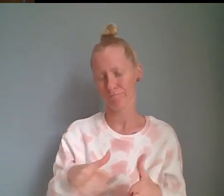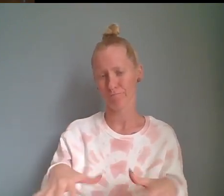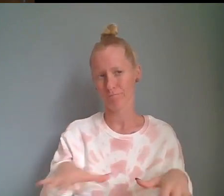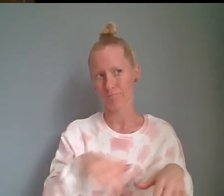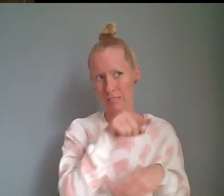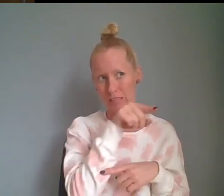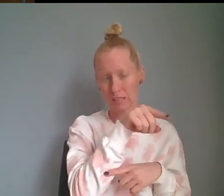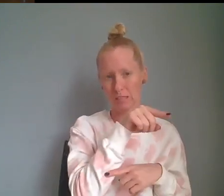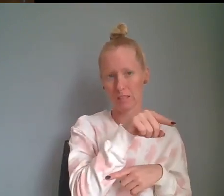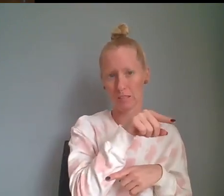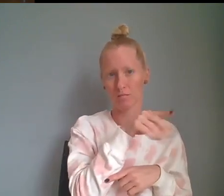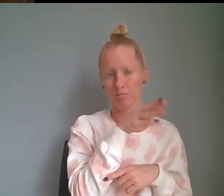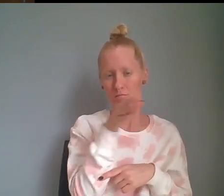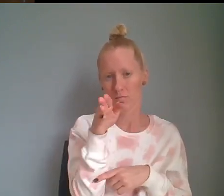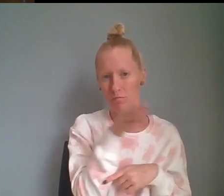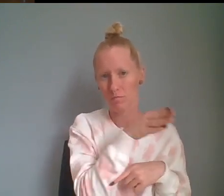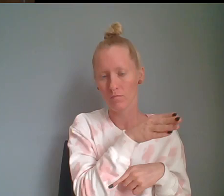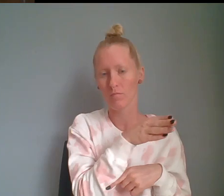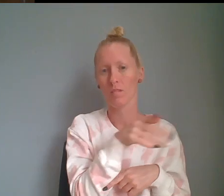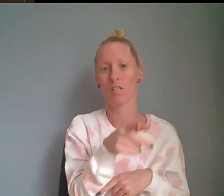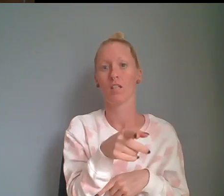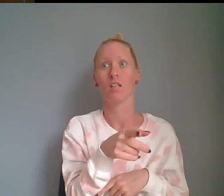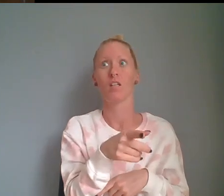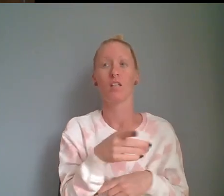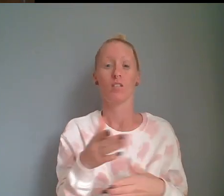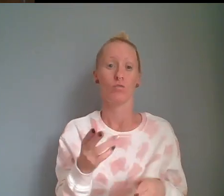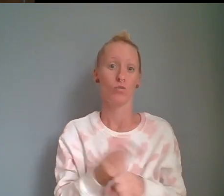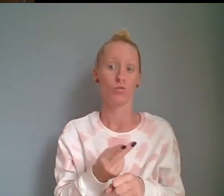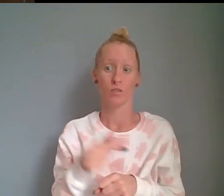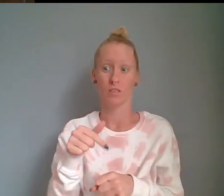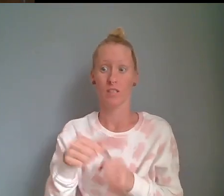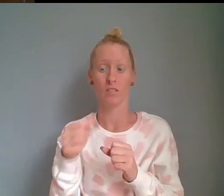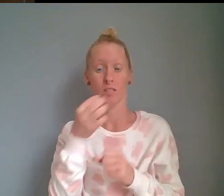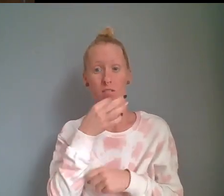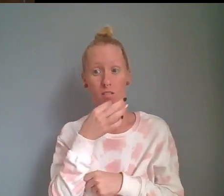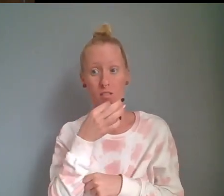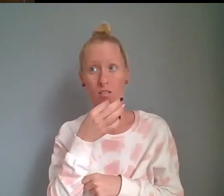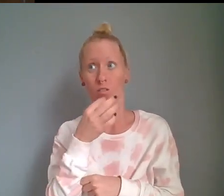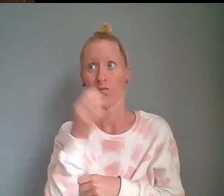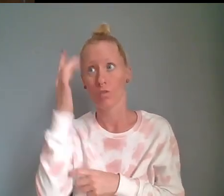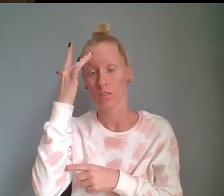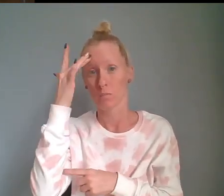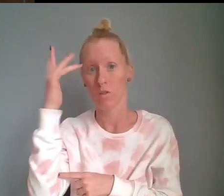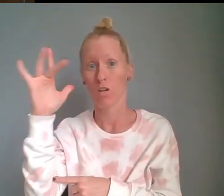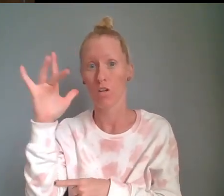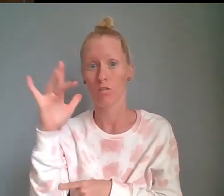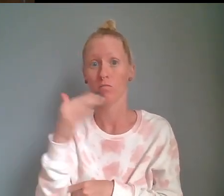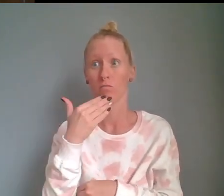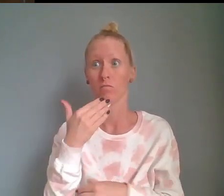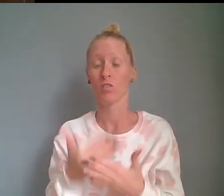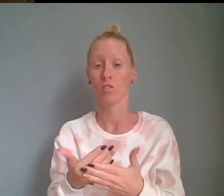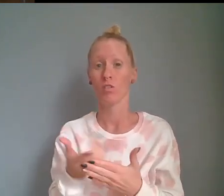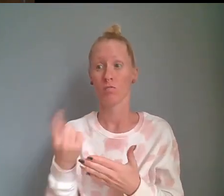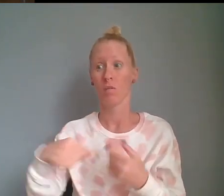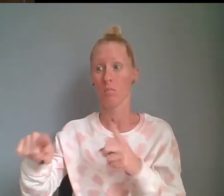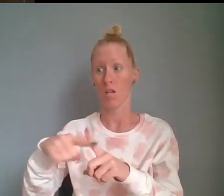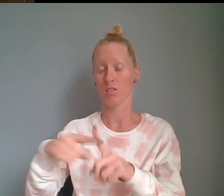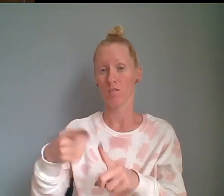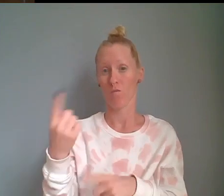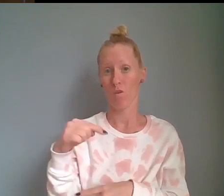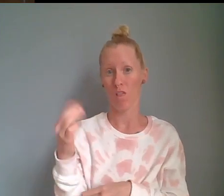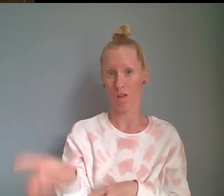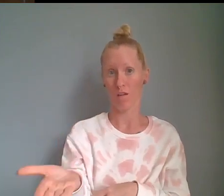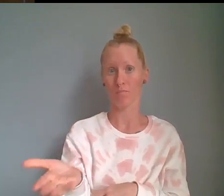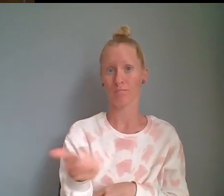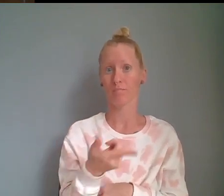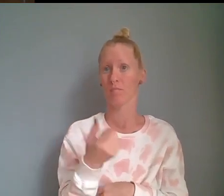manic episodes through extraordinary talent or intelligence in ways that made it work for them. There are also a number